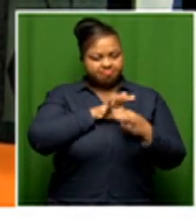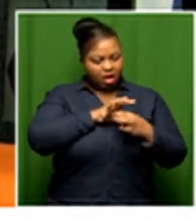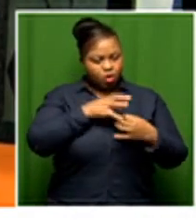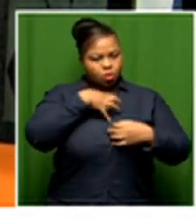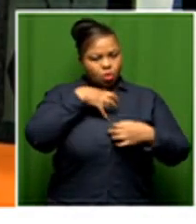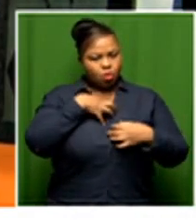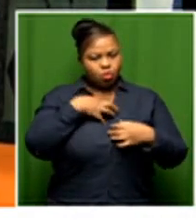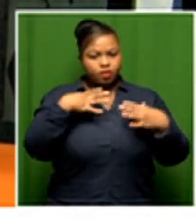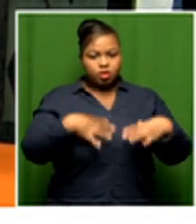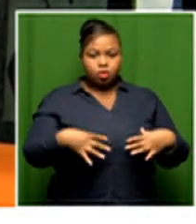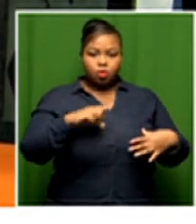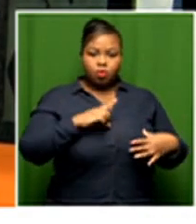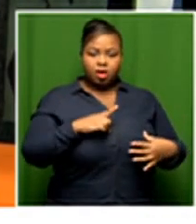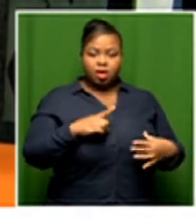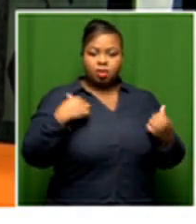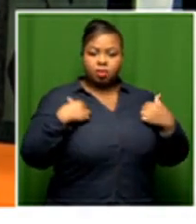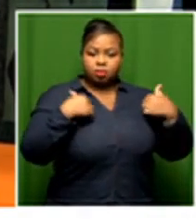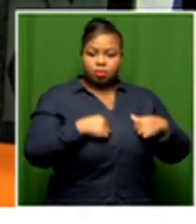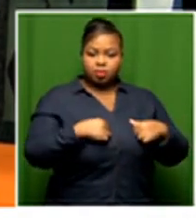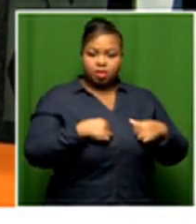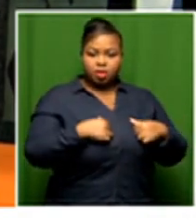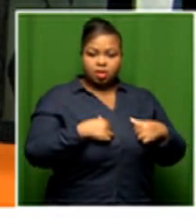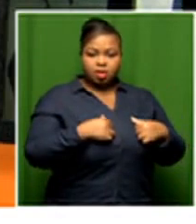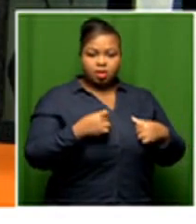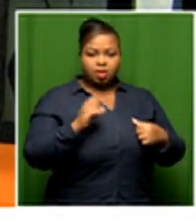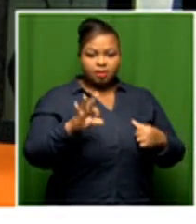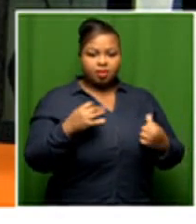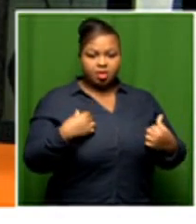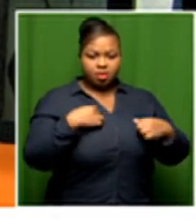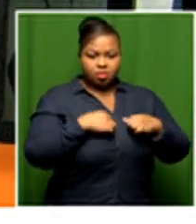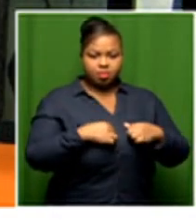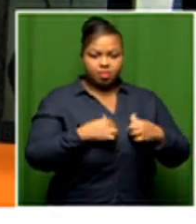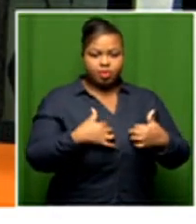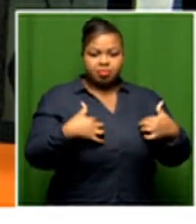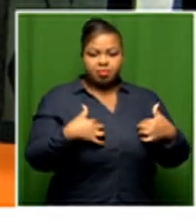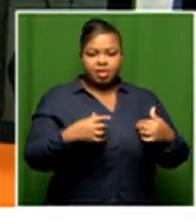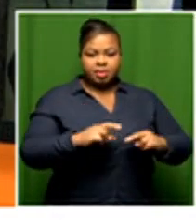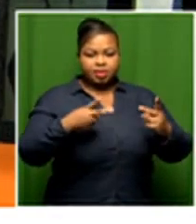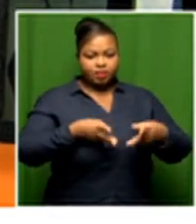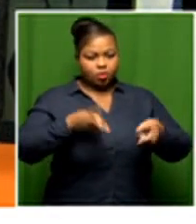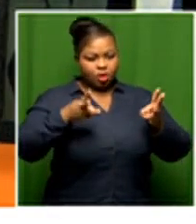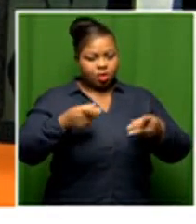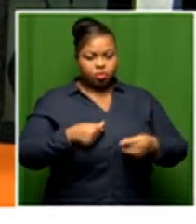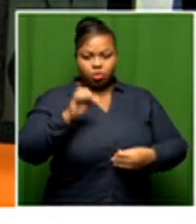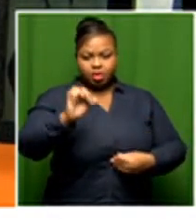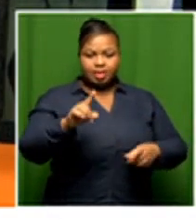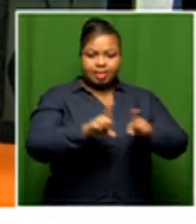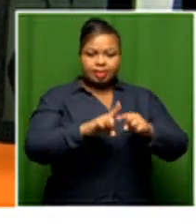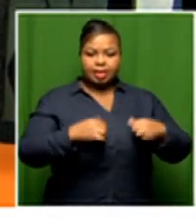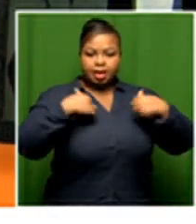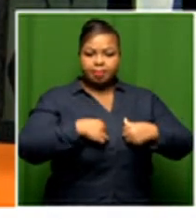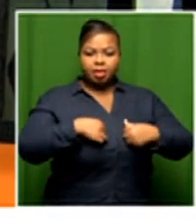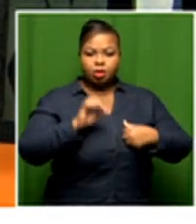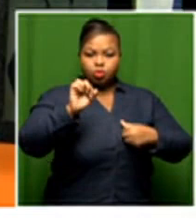Because the way I'm gonna wear the sweater, the way you're wearing it, and when I put it, I'm gonna put it differently, and it's gonna look different on me than on